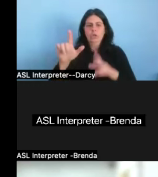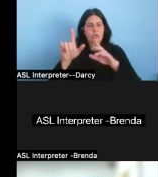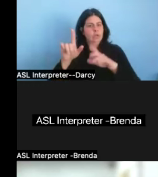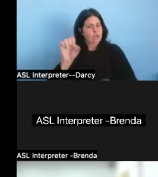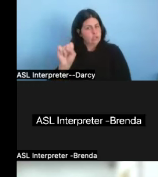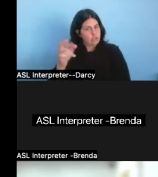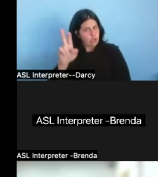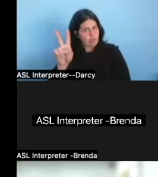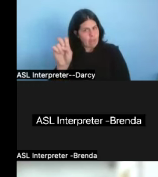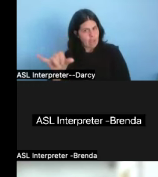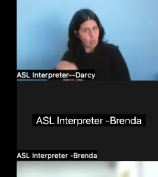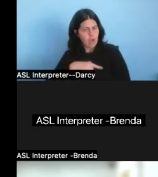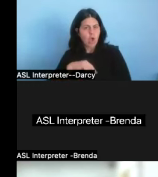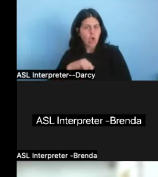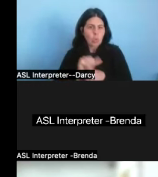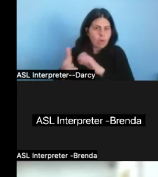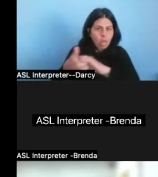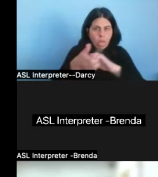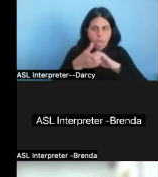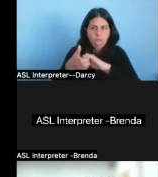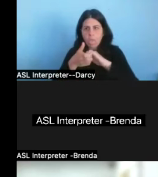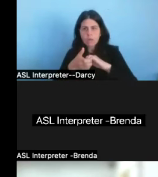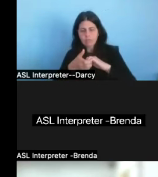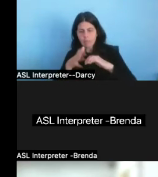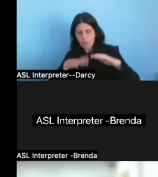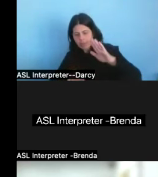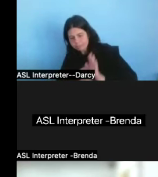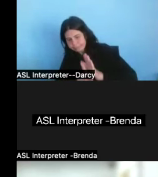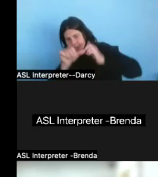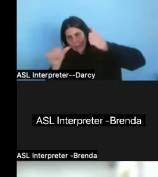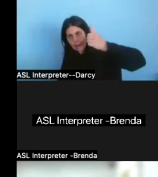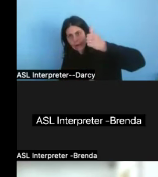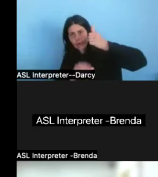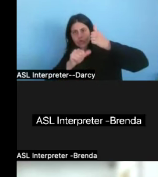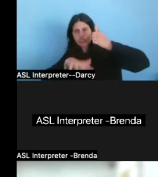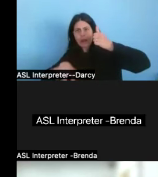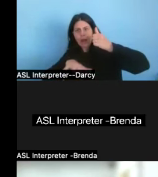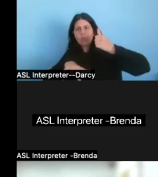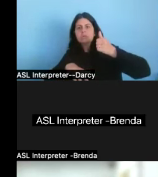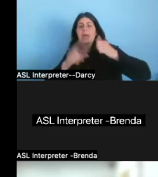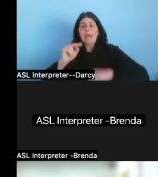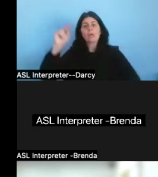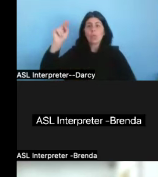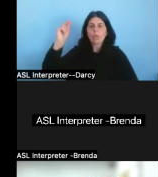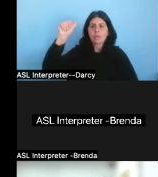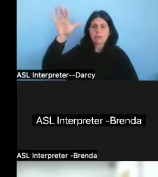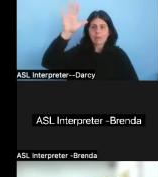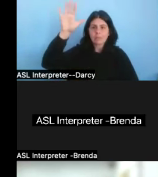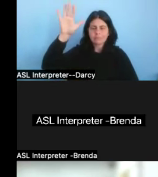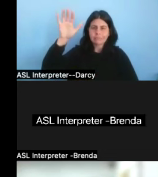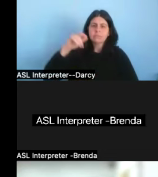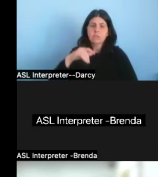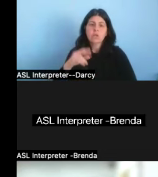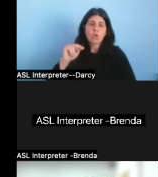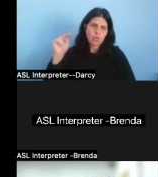create this data from the sensors that are buried in the ground in Southern California. And then in Northern California, there is the Northern California